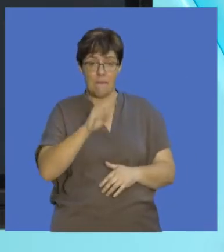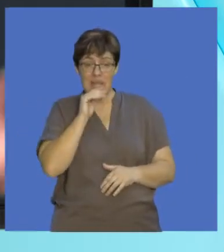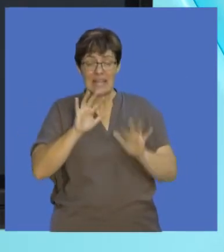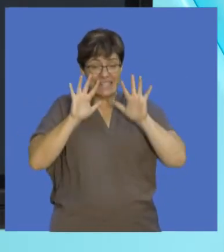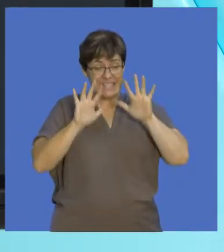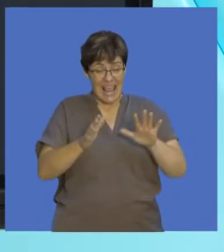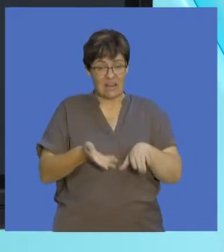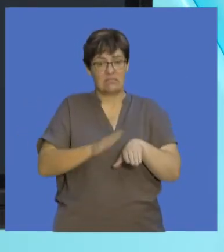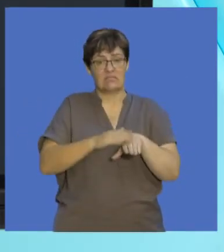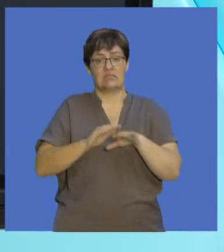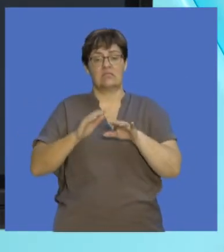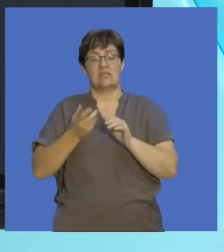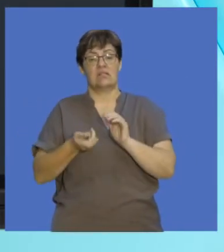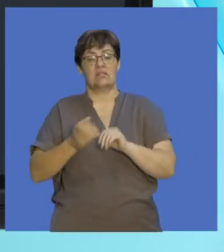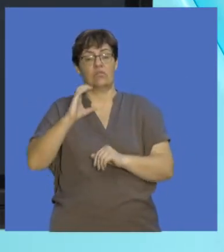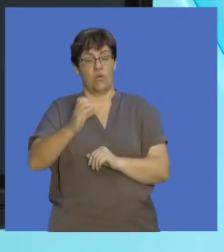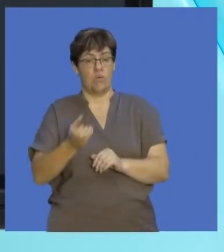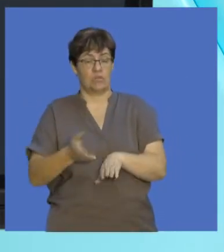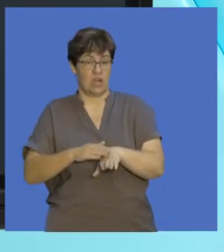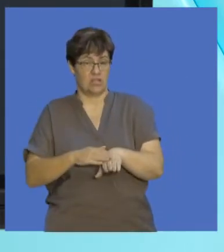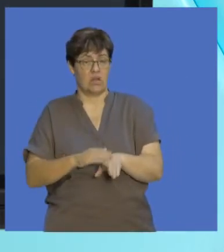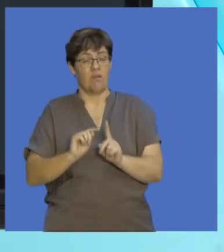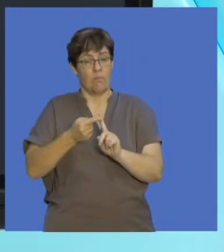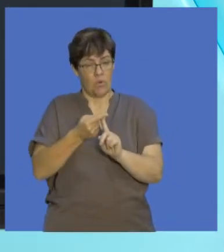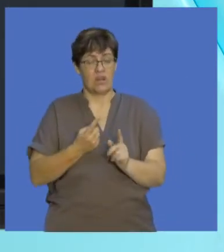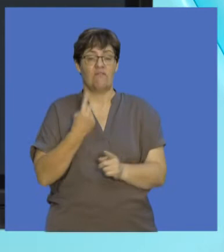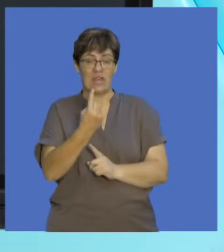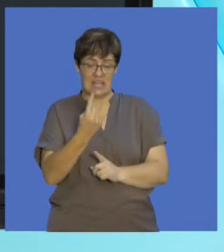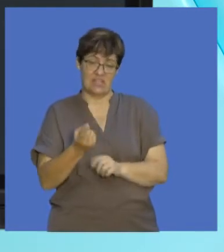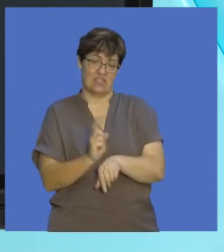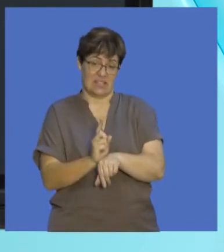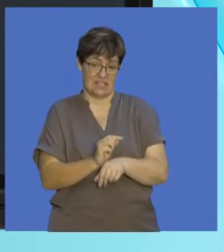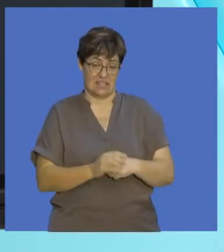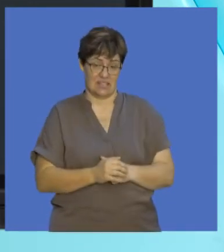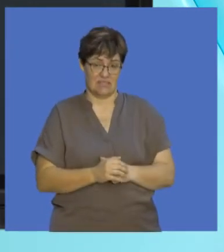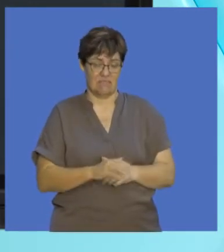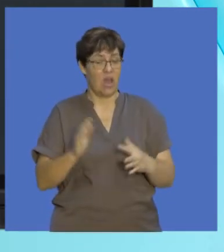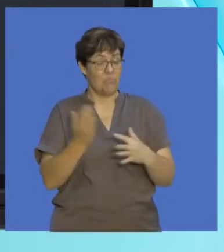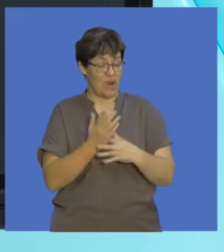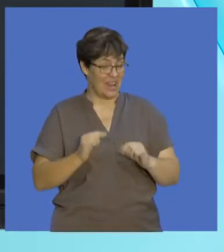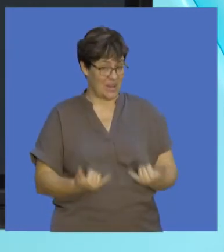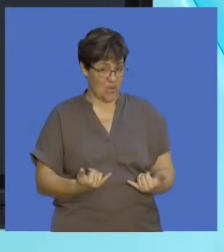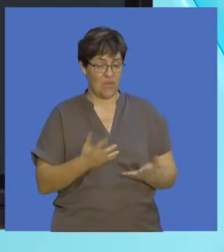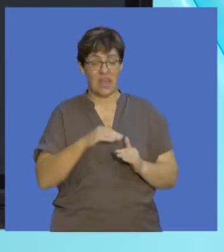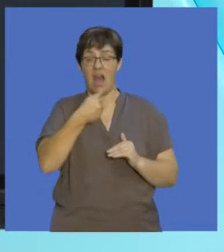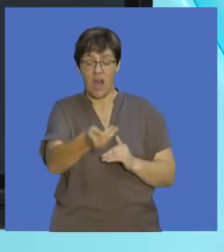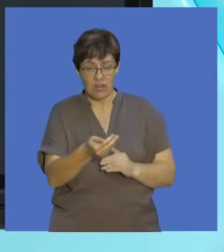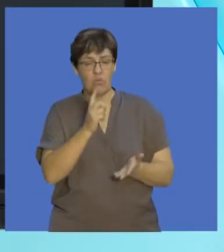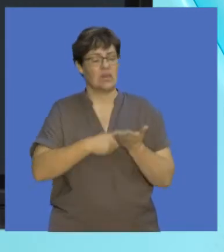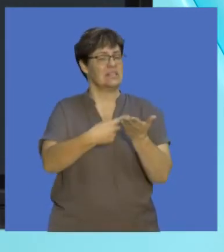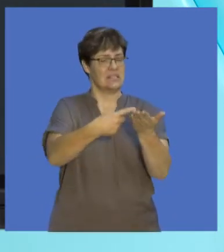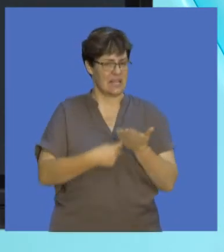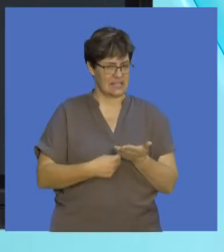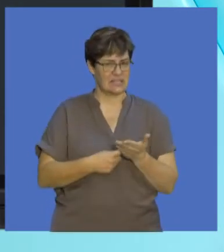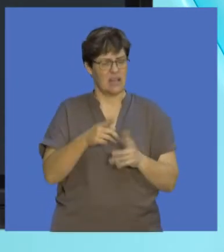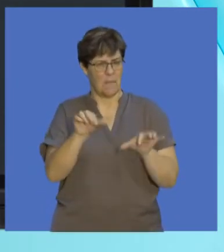10 amperes, it means there's 10 coulombs of charge passing through a point in a conductor for every second. After a short break, we'll